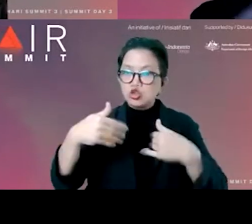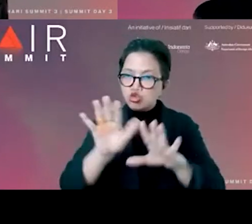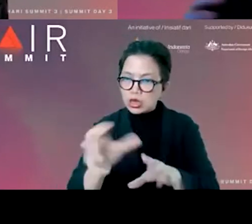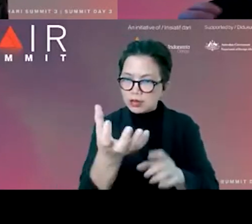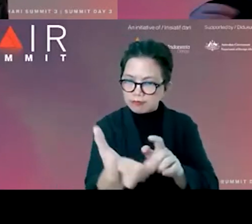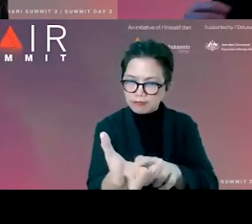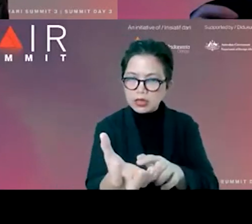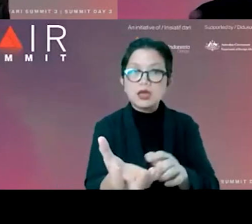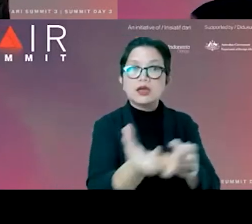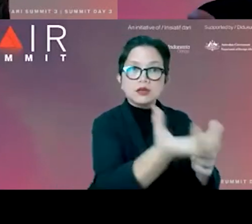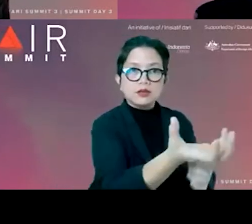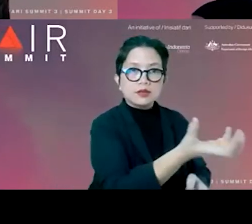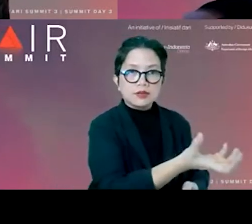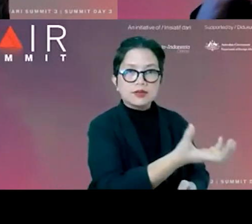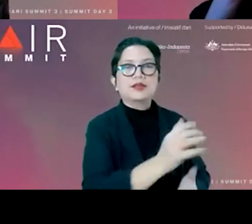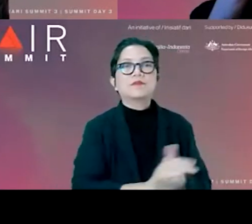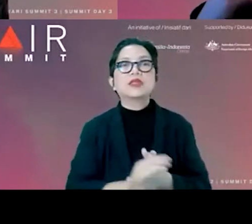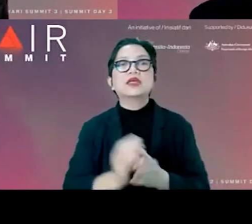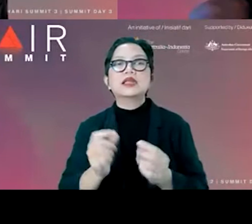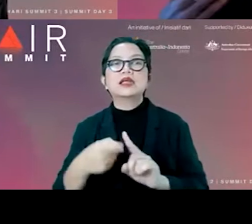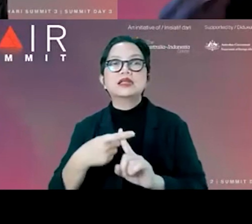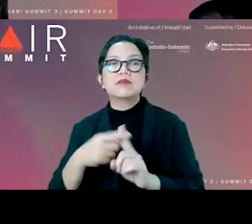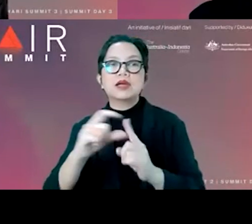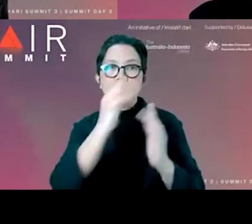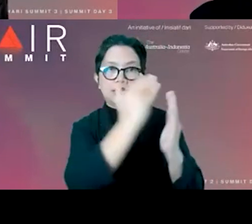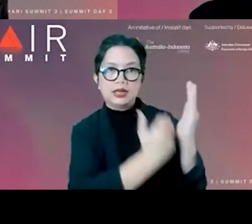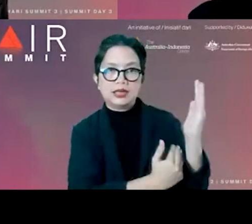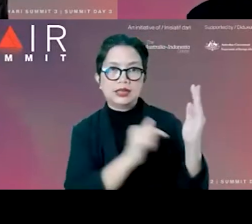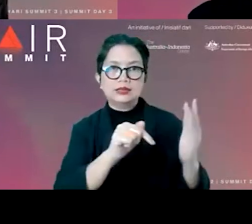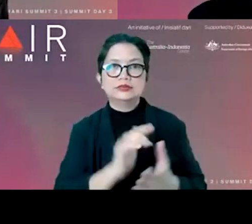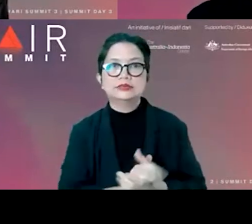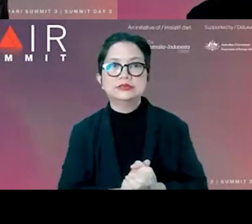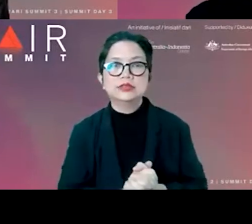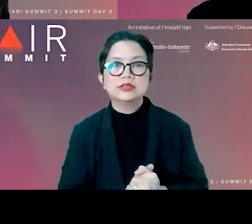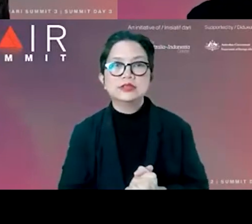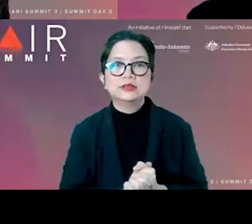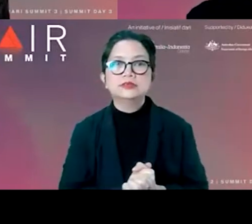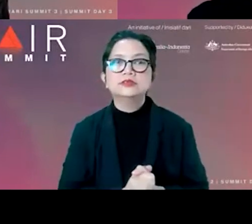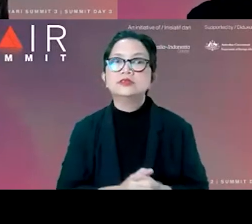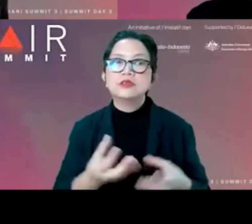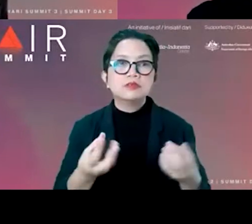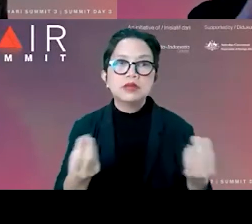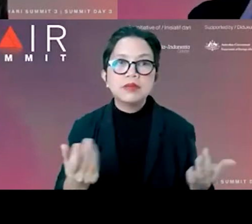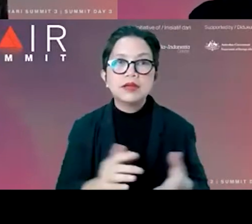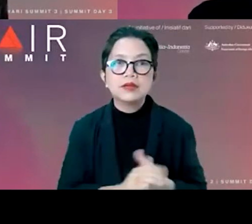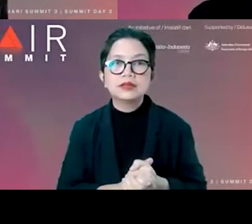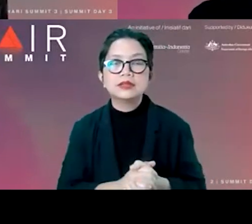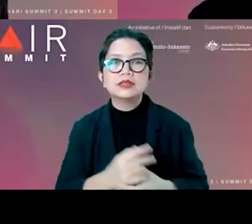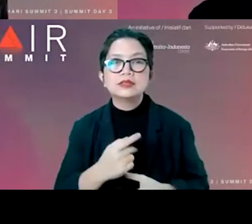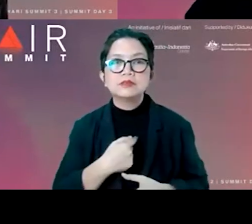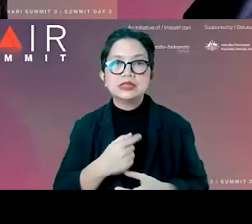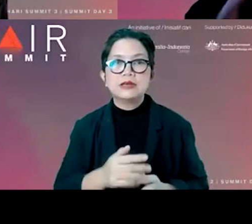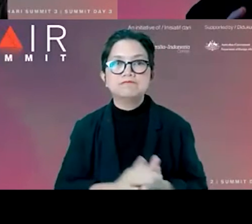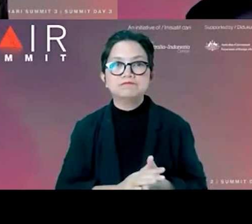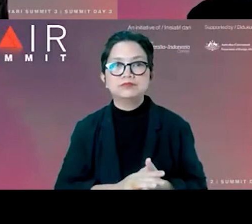data that's missing between these blocks, which is, well, how likely are you to recover if you're infected,